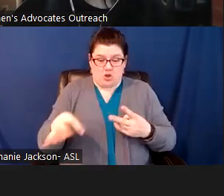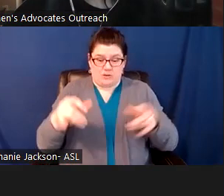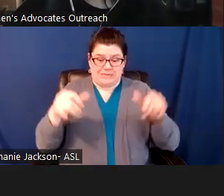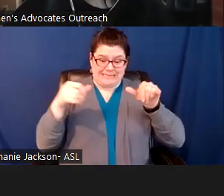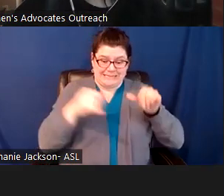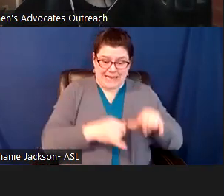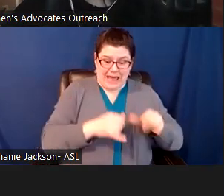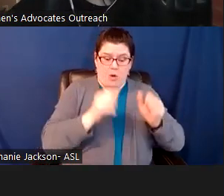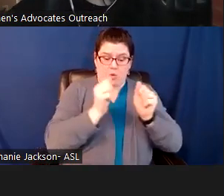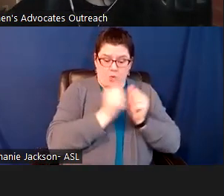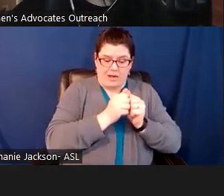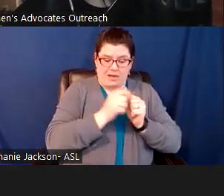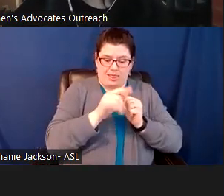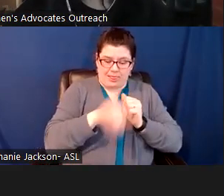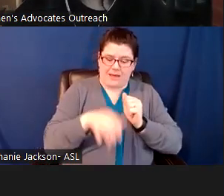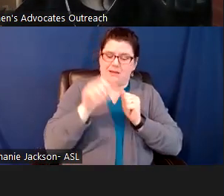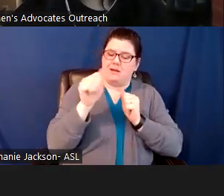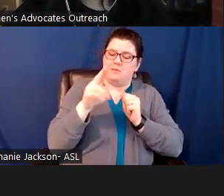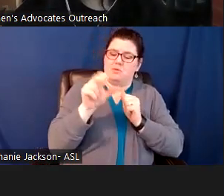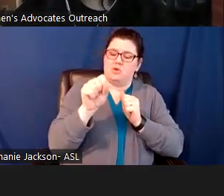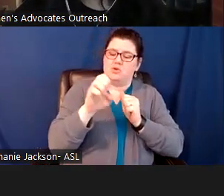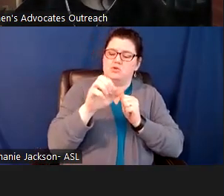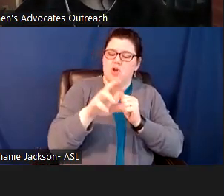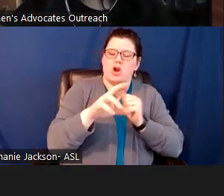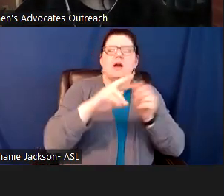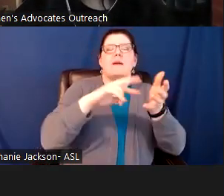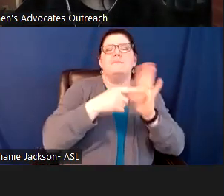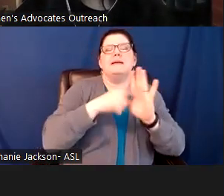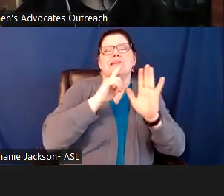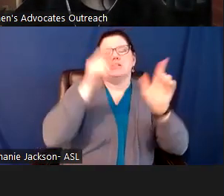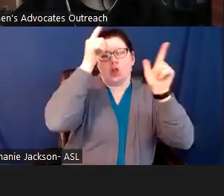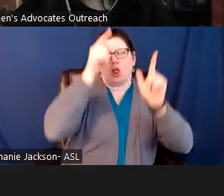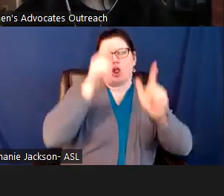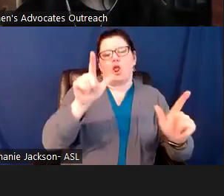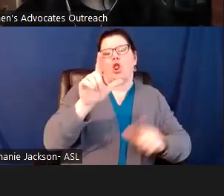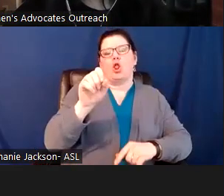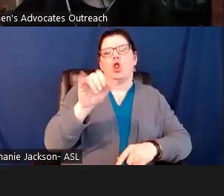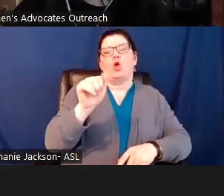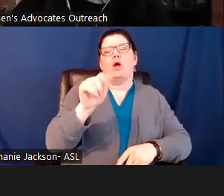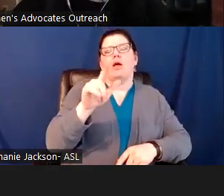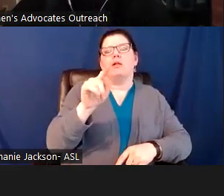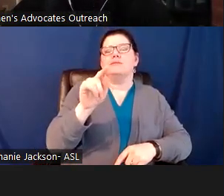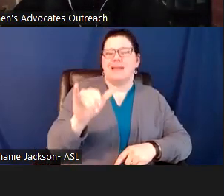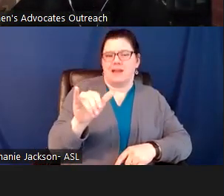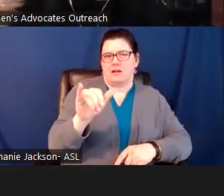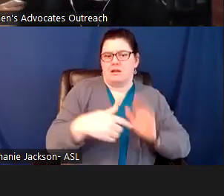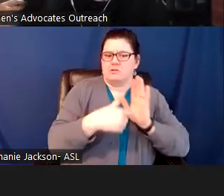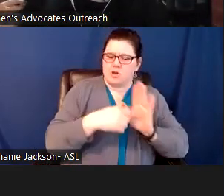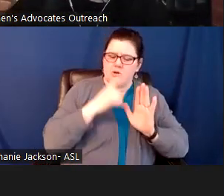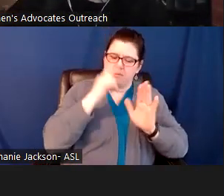abusers, that's loyalty. And it teaches us that in order to be